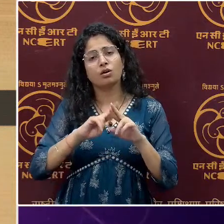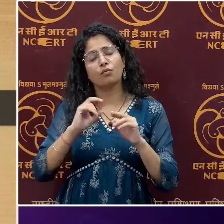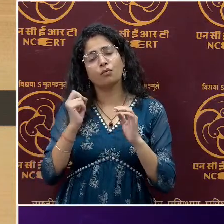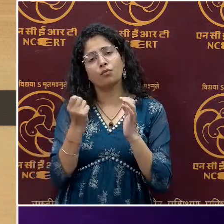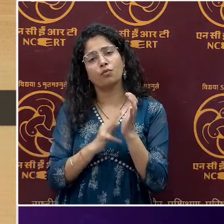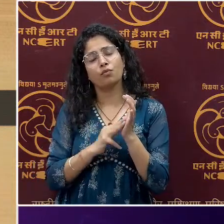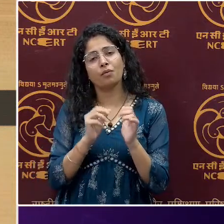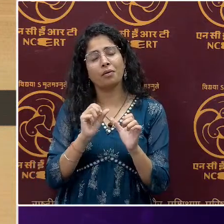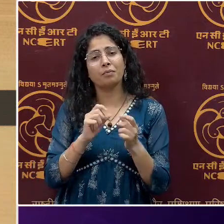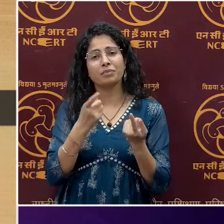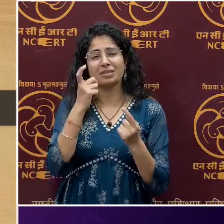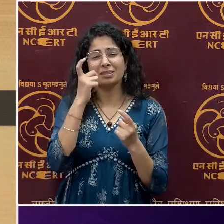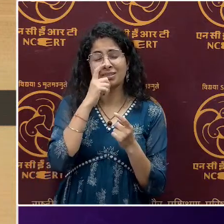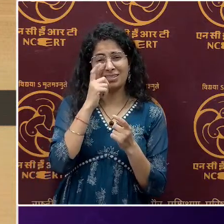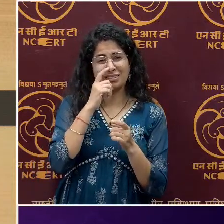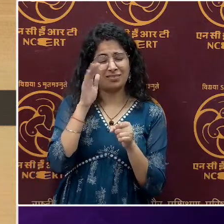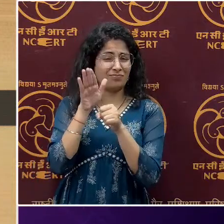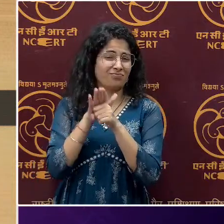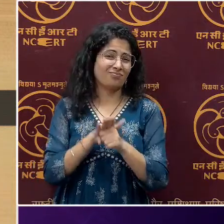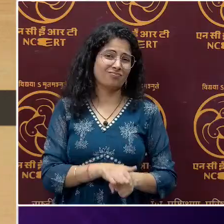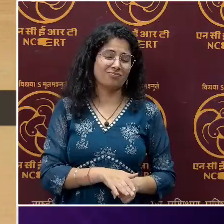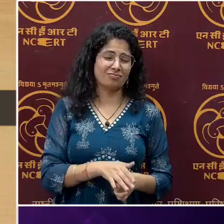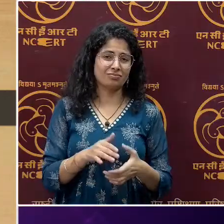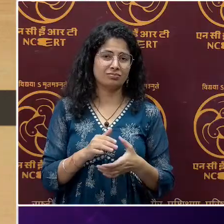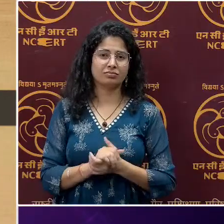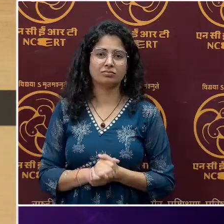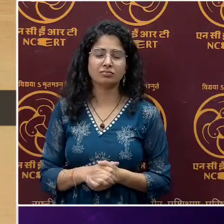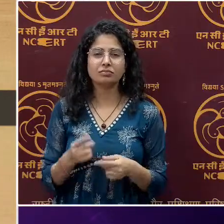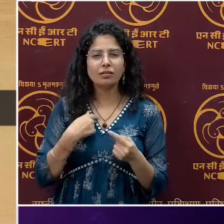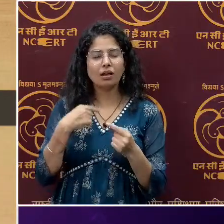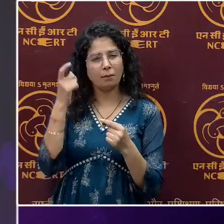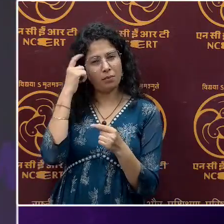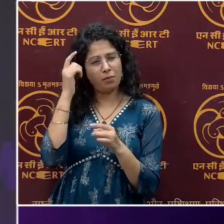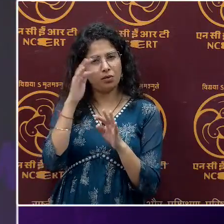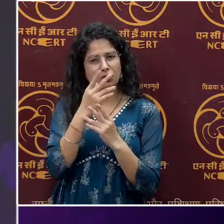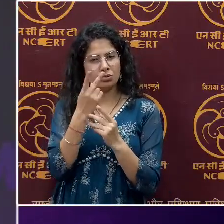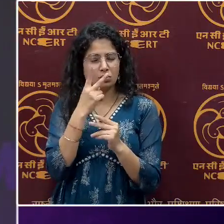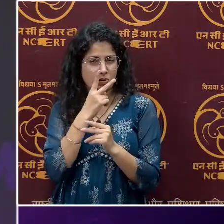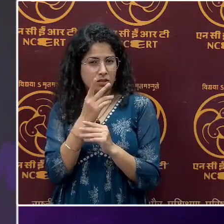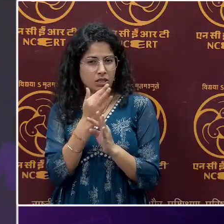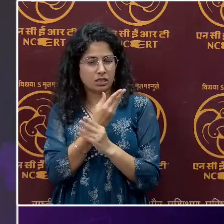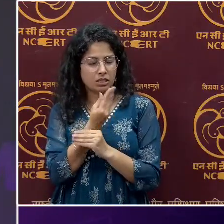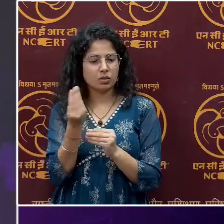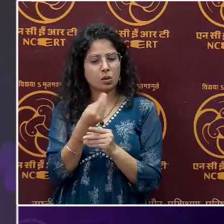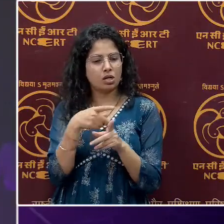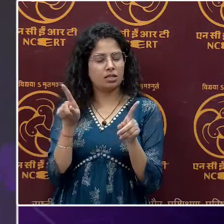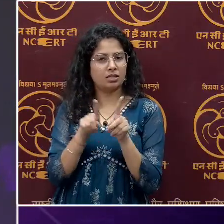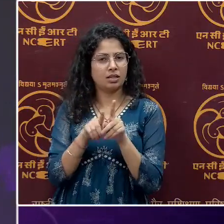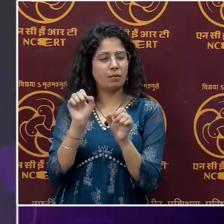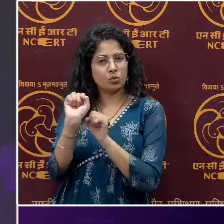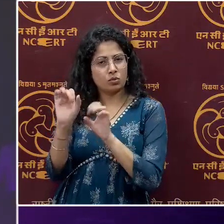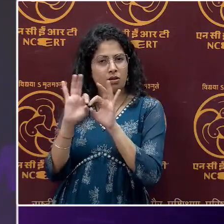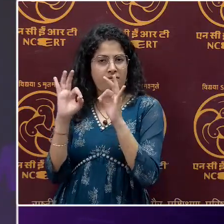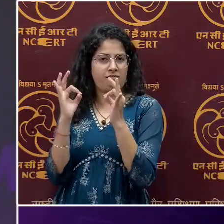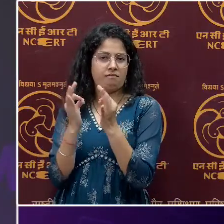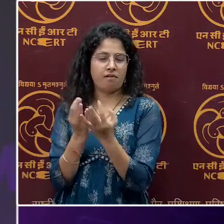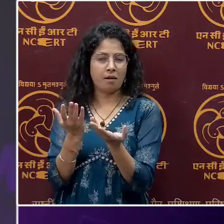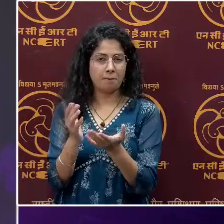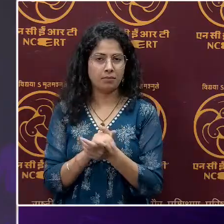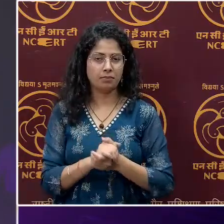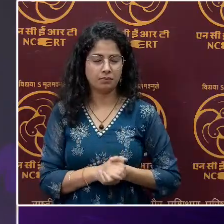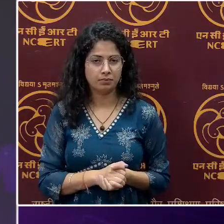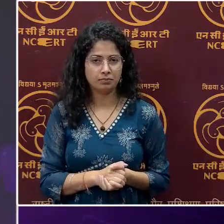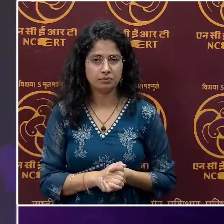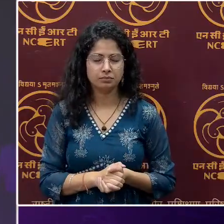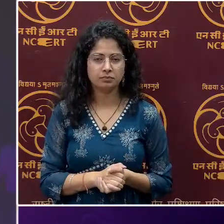a female is being suffered. I think he saw something like that in his family, and